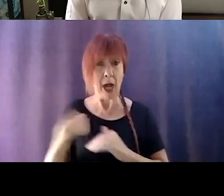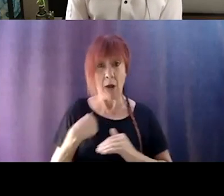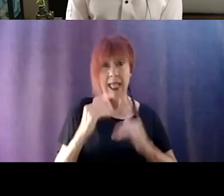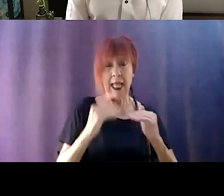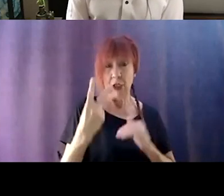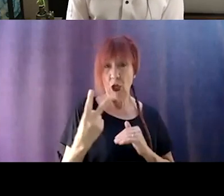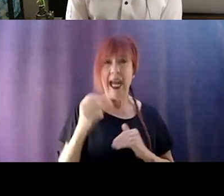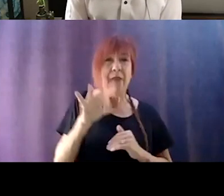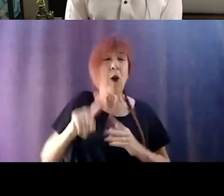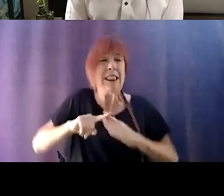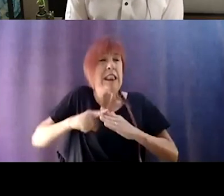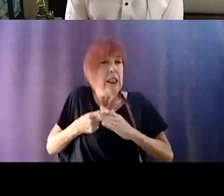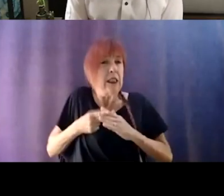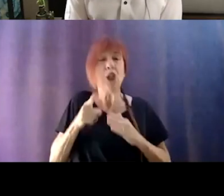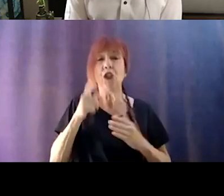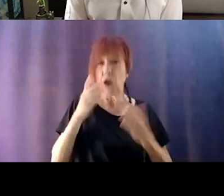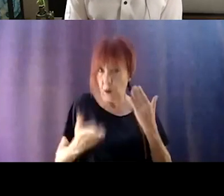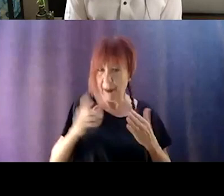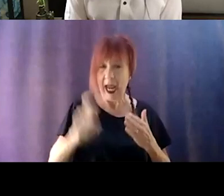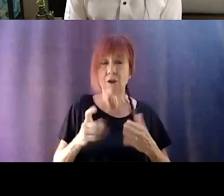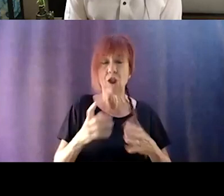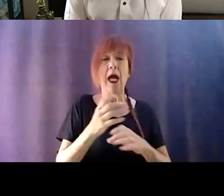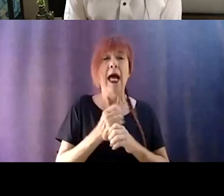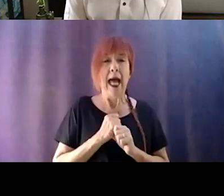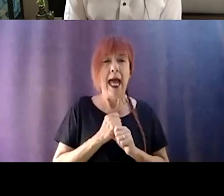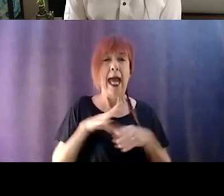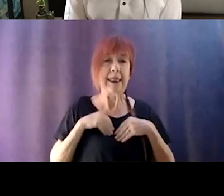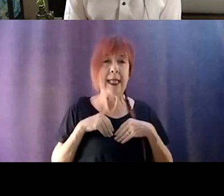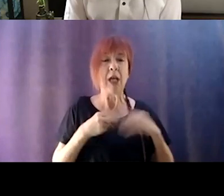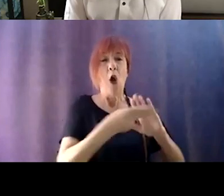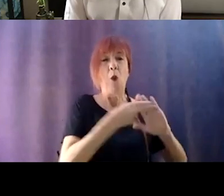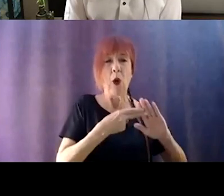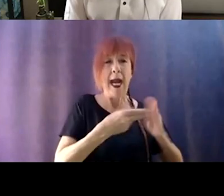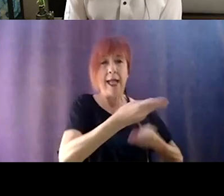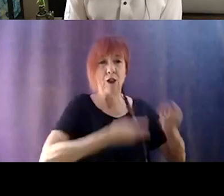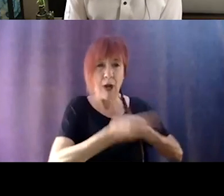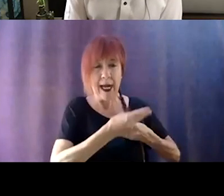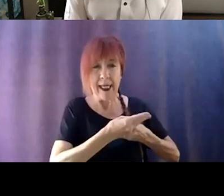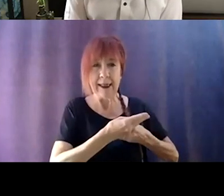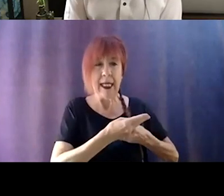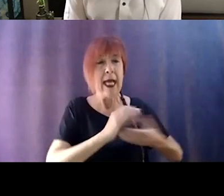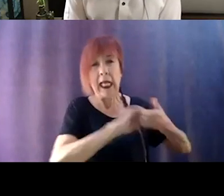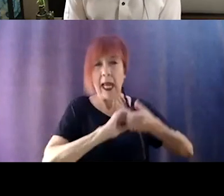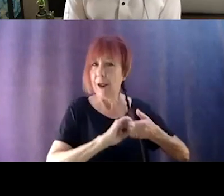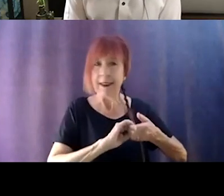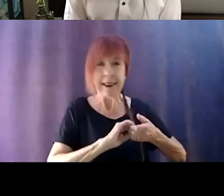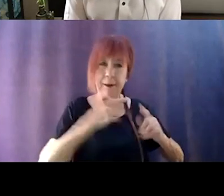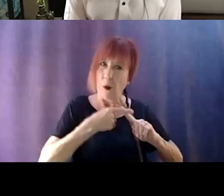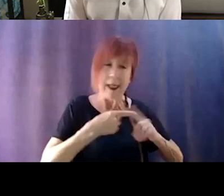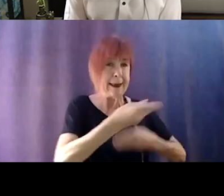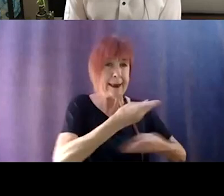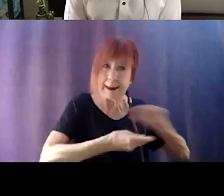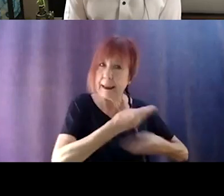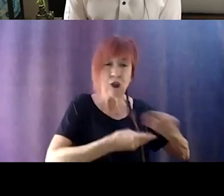getting into it, yes, you may have to accept some brand trades or collaborations that are purely trade, just so that you can kind of get your feet